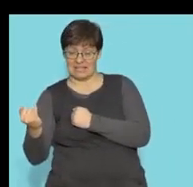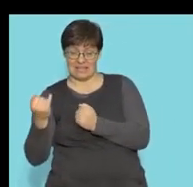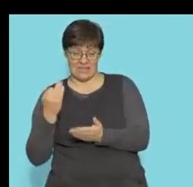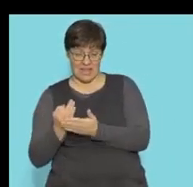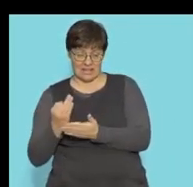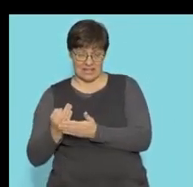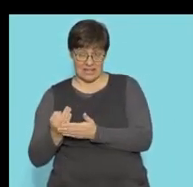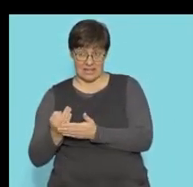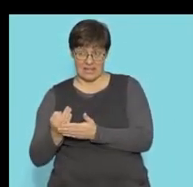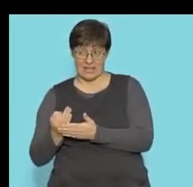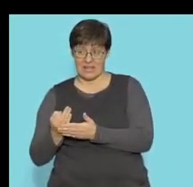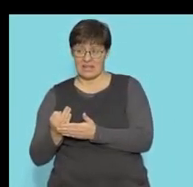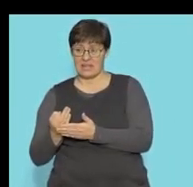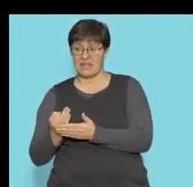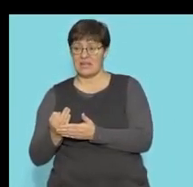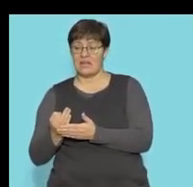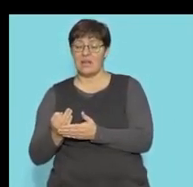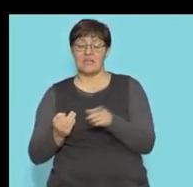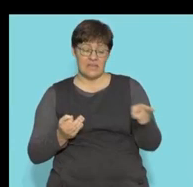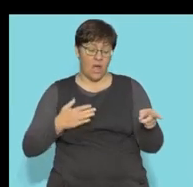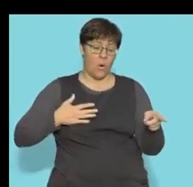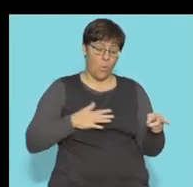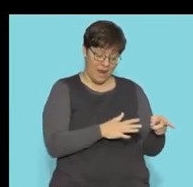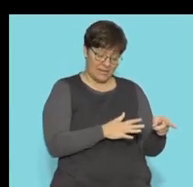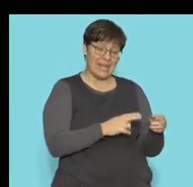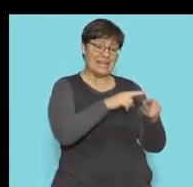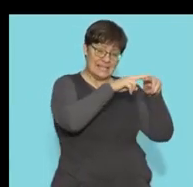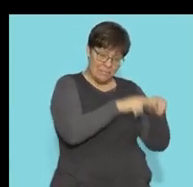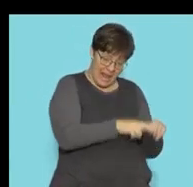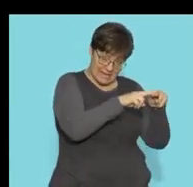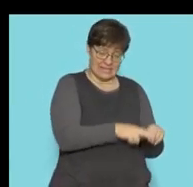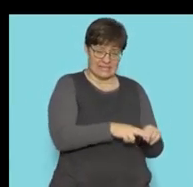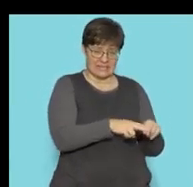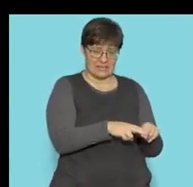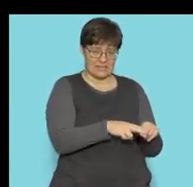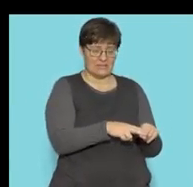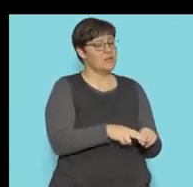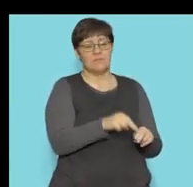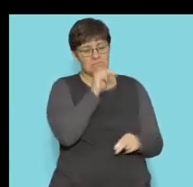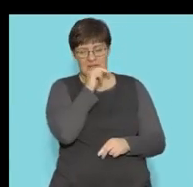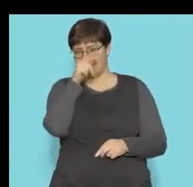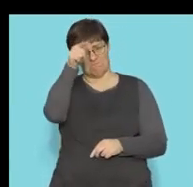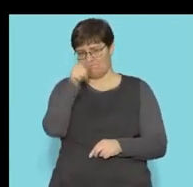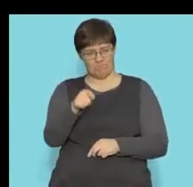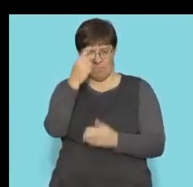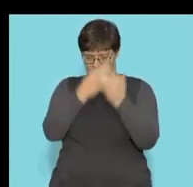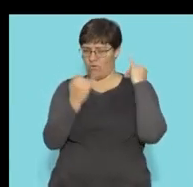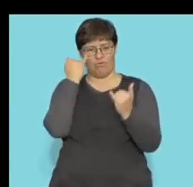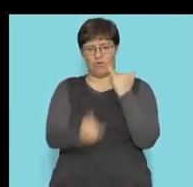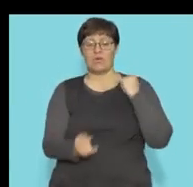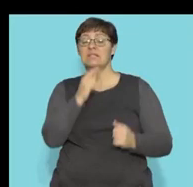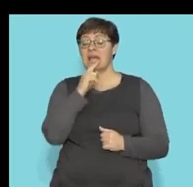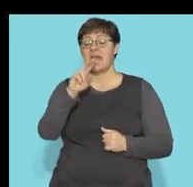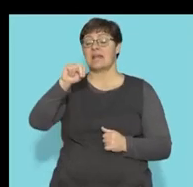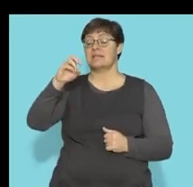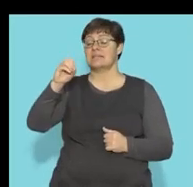independent, so we must say none. That is going to be our answer here. We